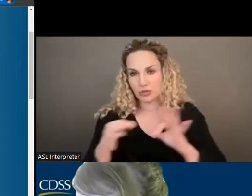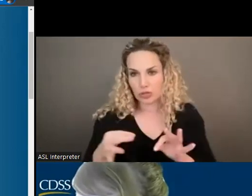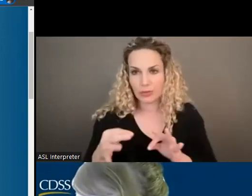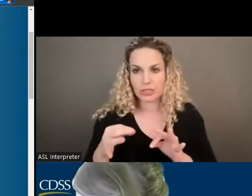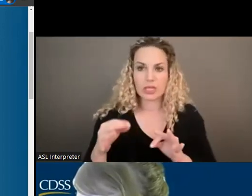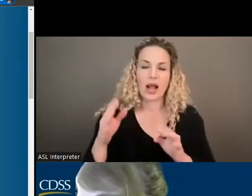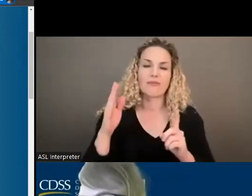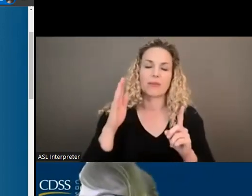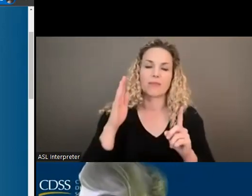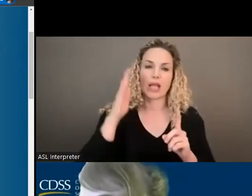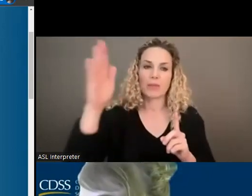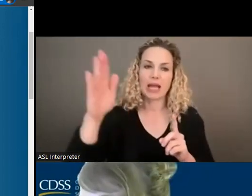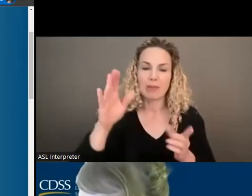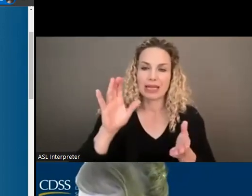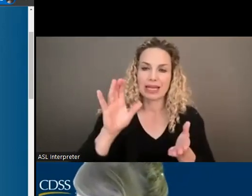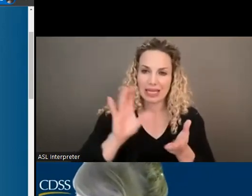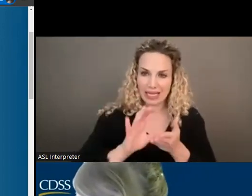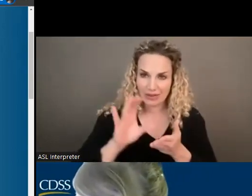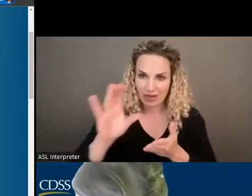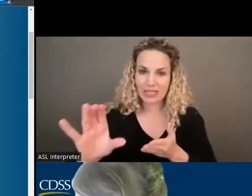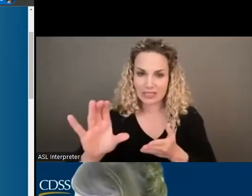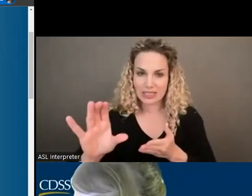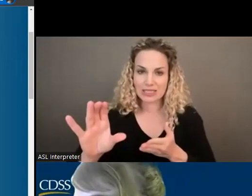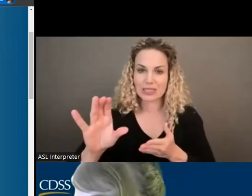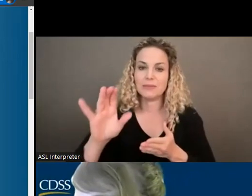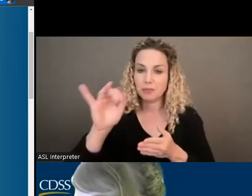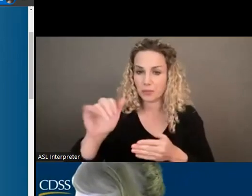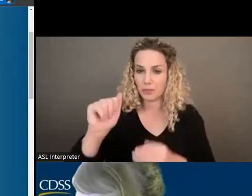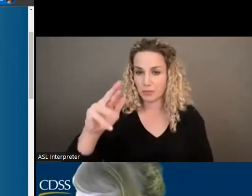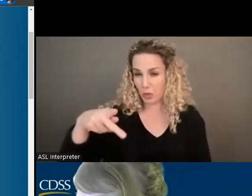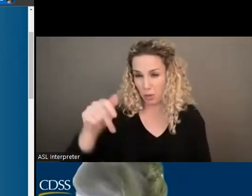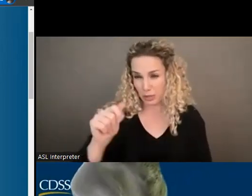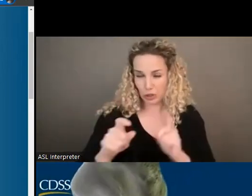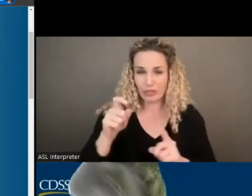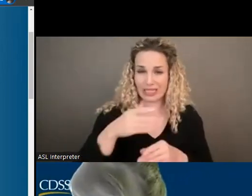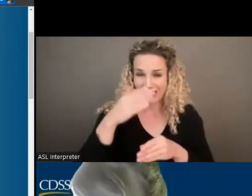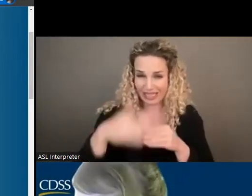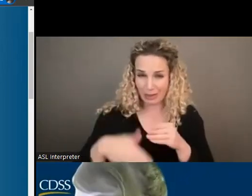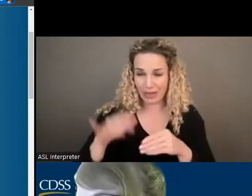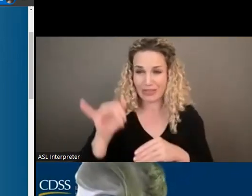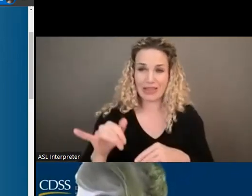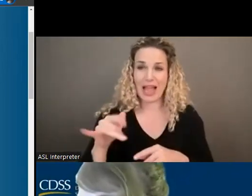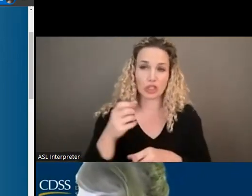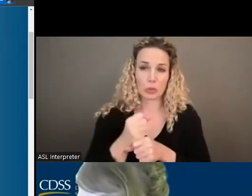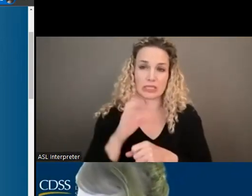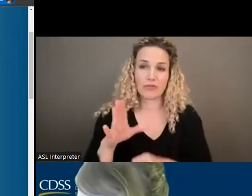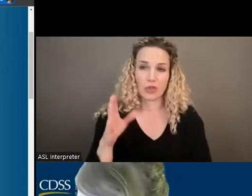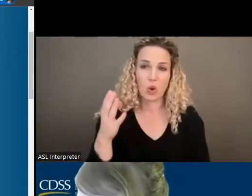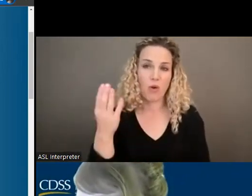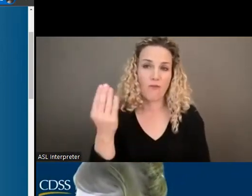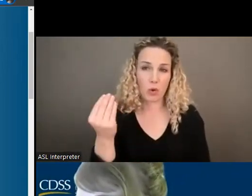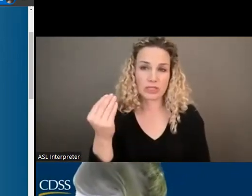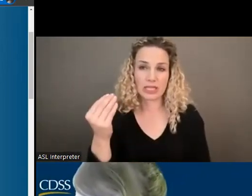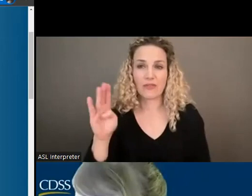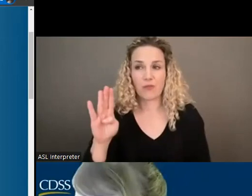upcoming investments that are tied to the ARPA survey. So you need to complete the ARPA survey to receive your $14.42